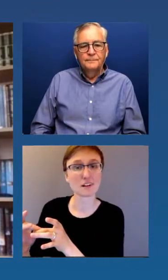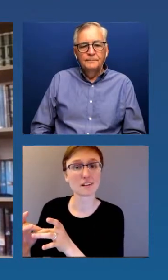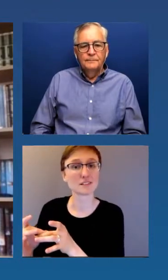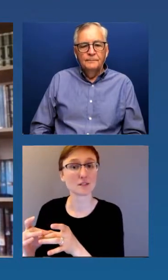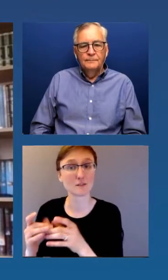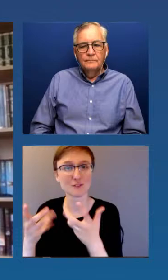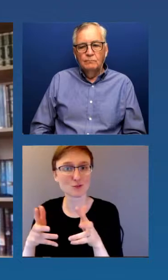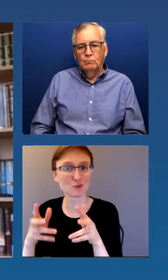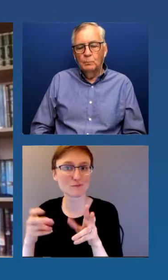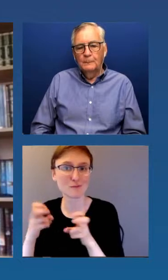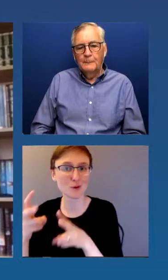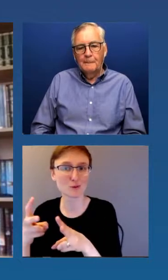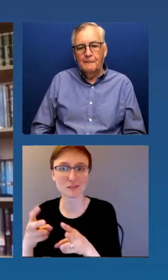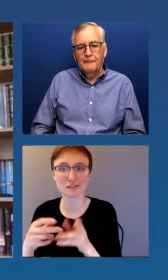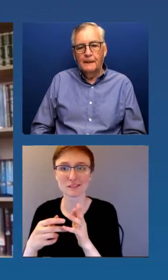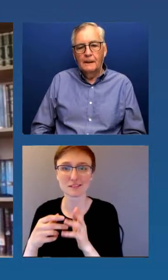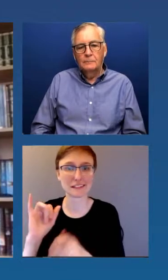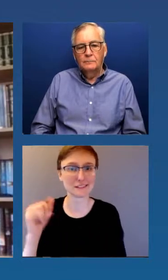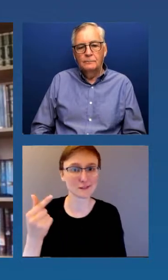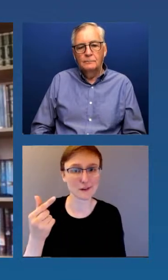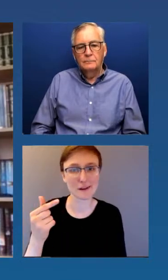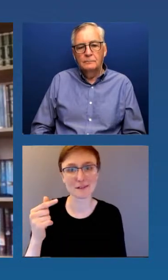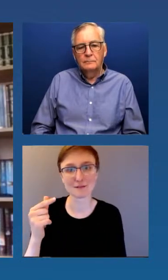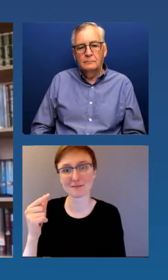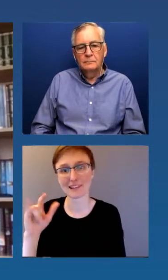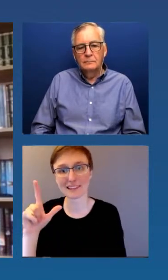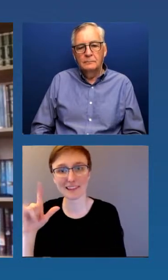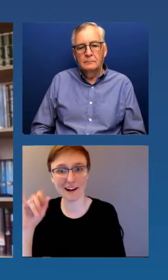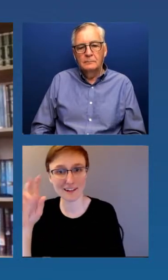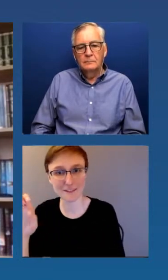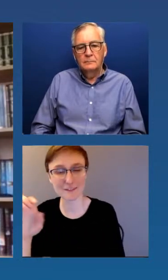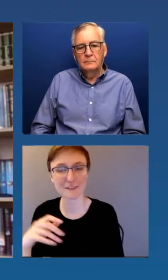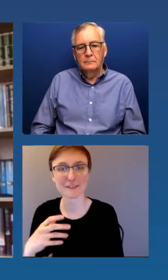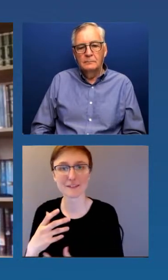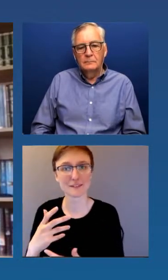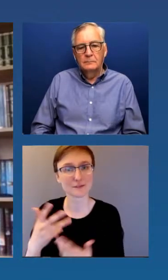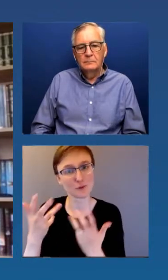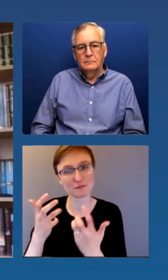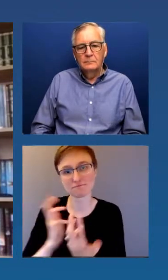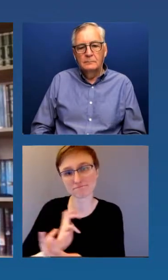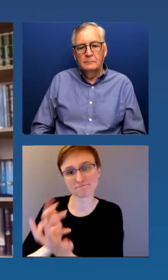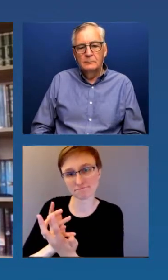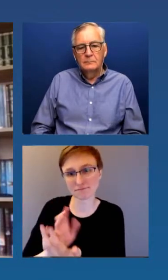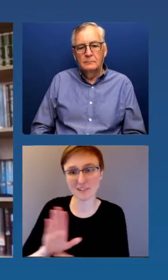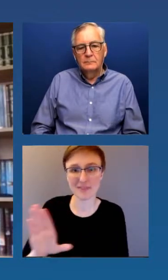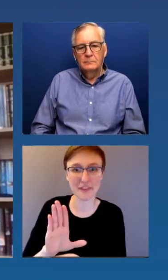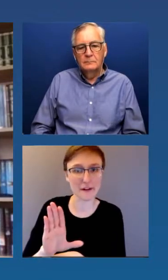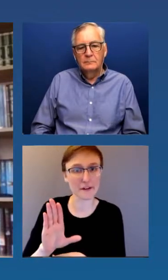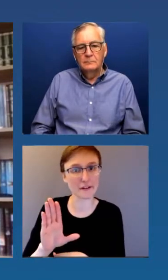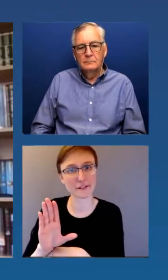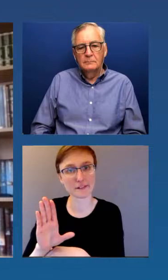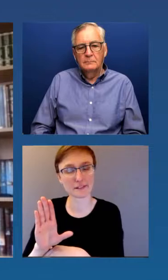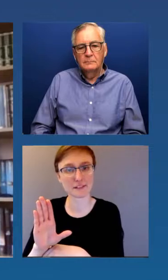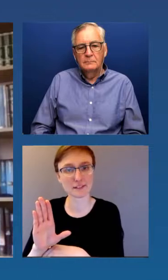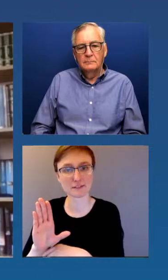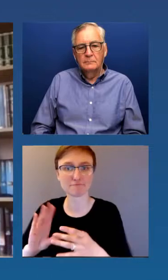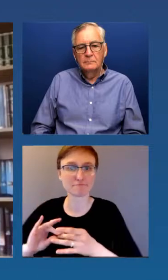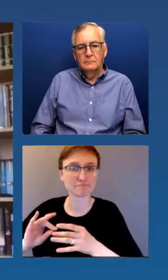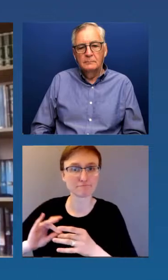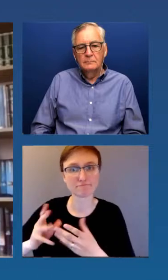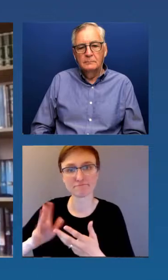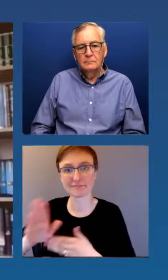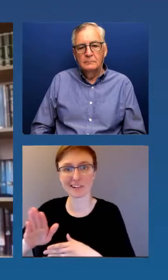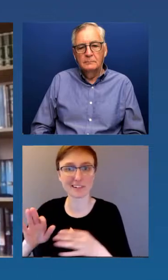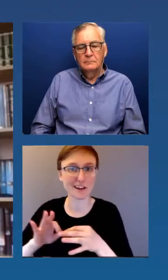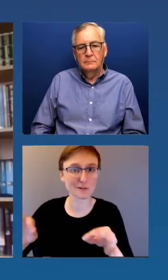Live, and just to try to kind of be present and speak the language of youth. What we're seeing a lot